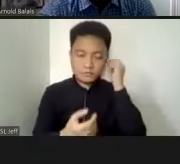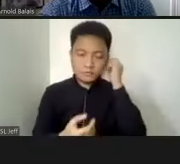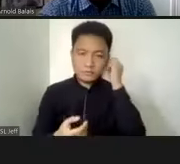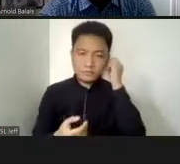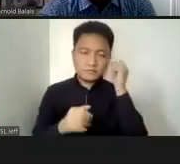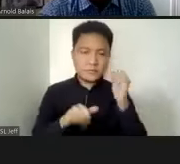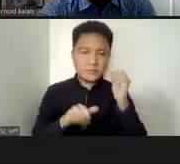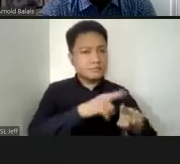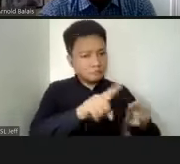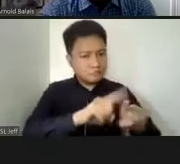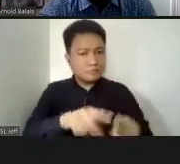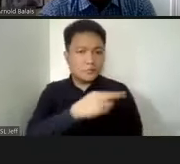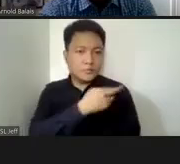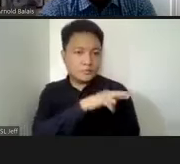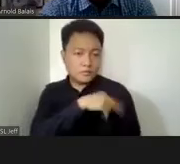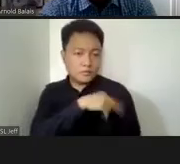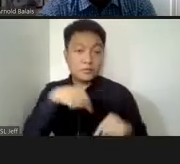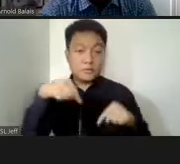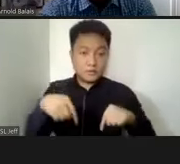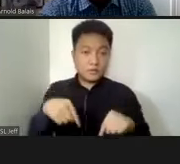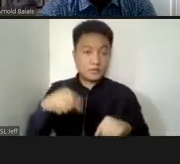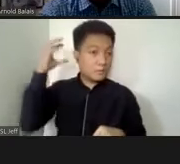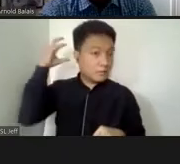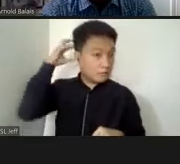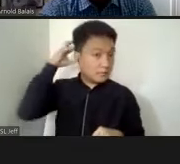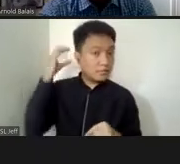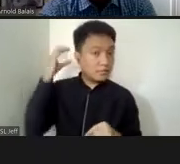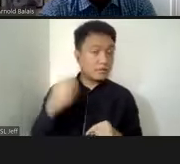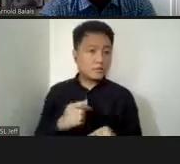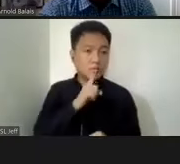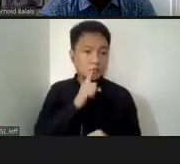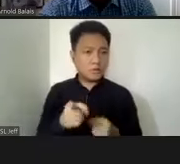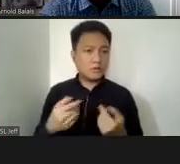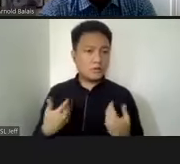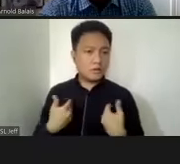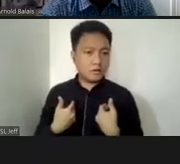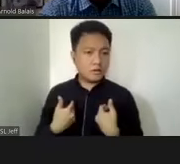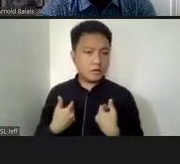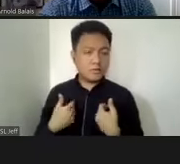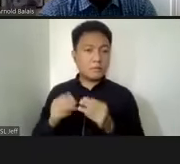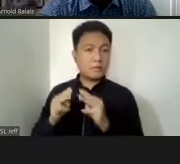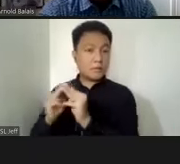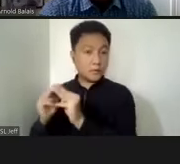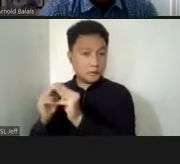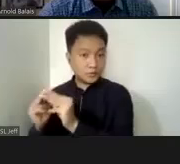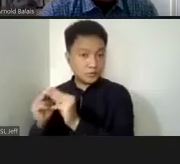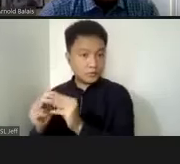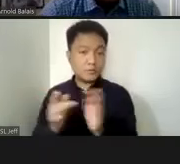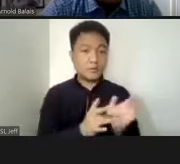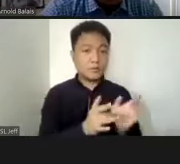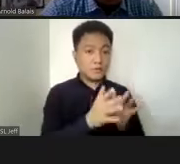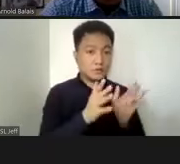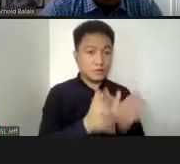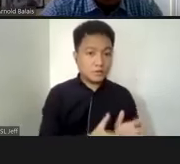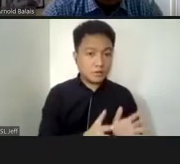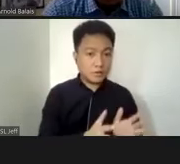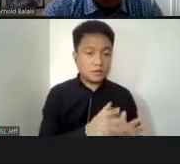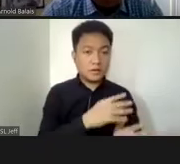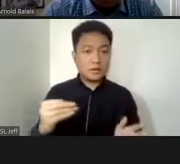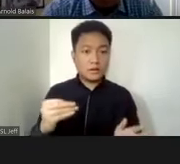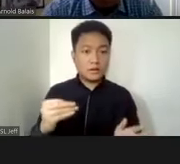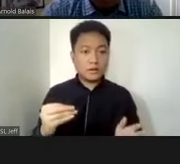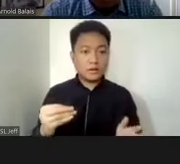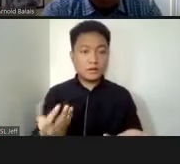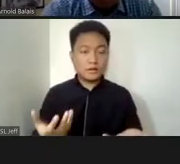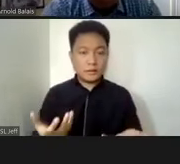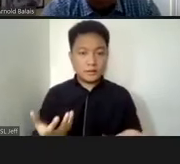Muslim, the Christians, and the indigenous faith. And we don't want to convert people, but